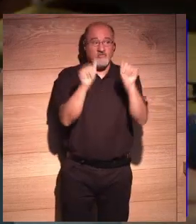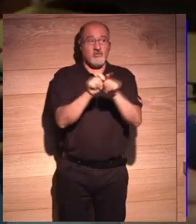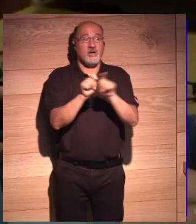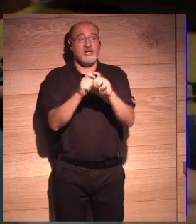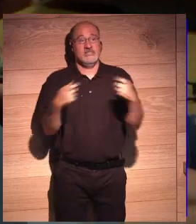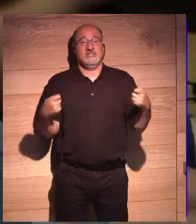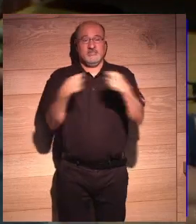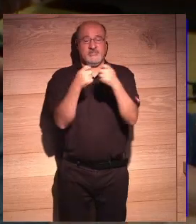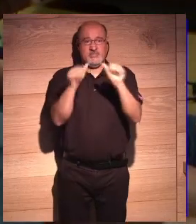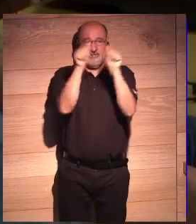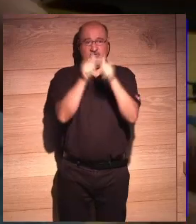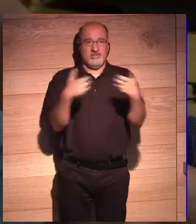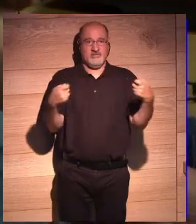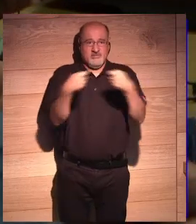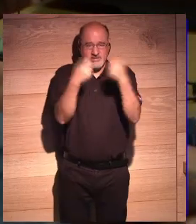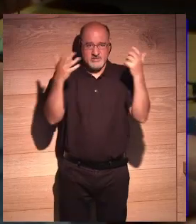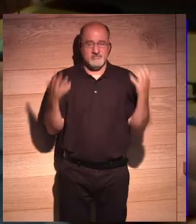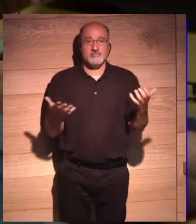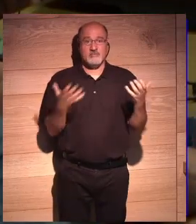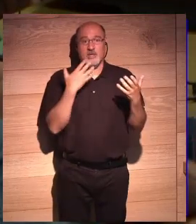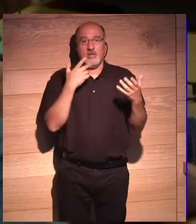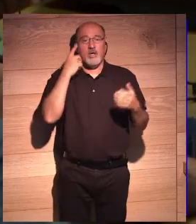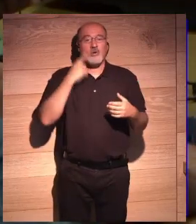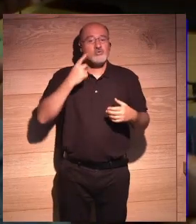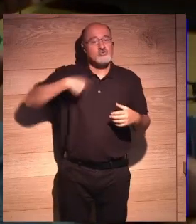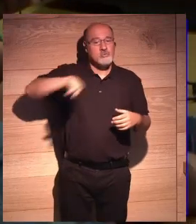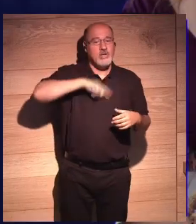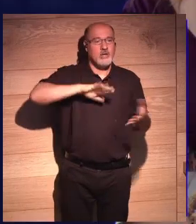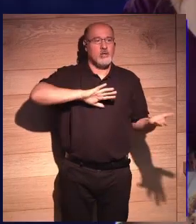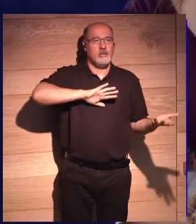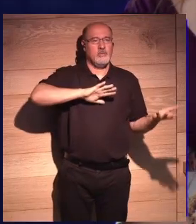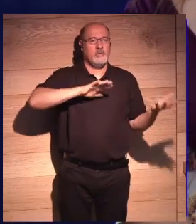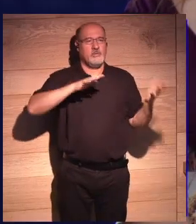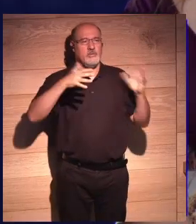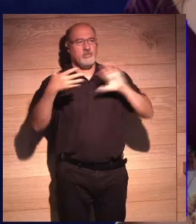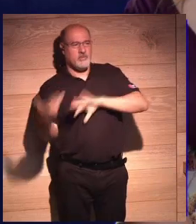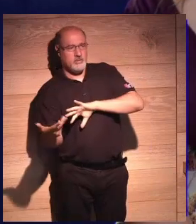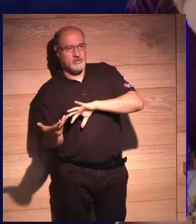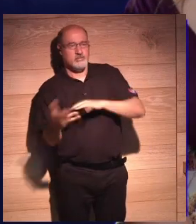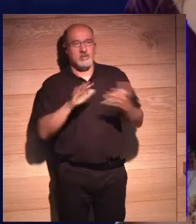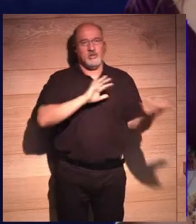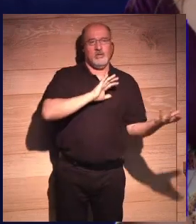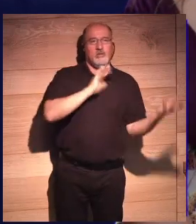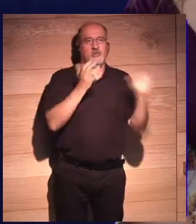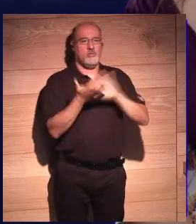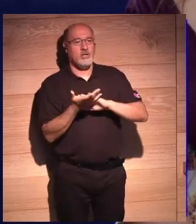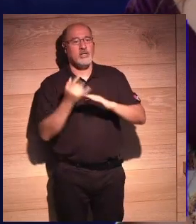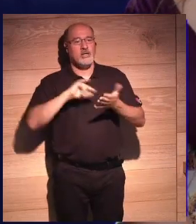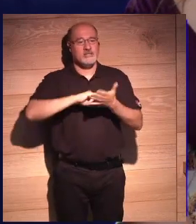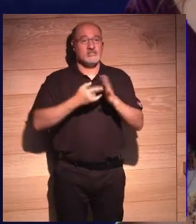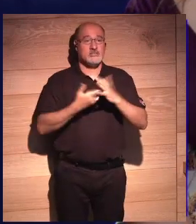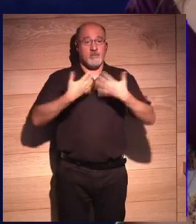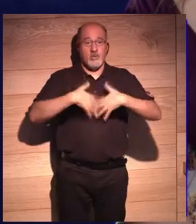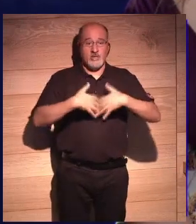Skeuomorphism has a very valuable function, that is to make the audience get used to changes. So when we start